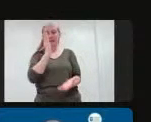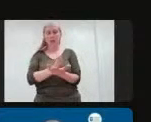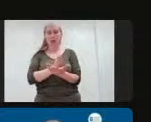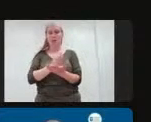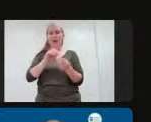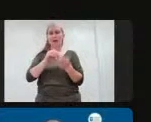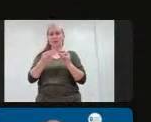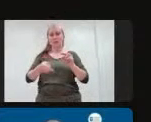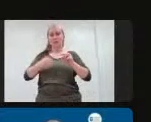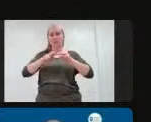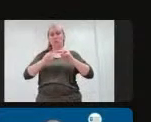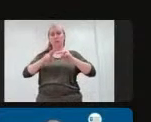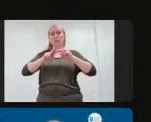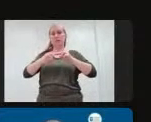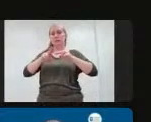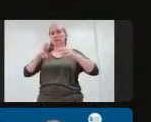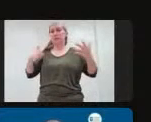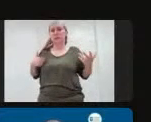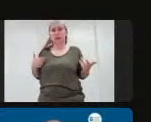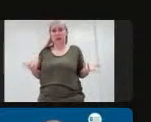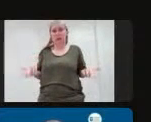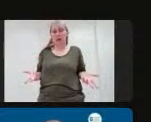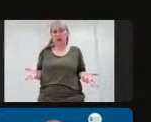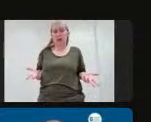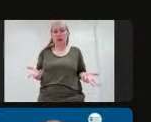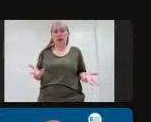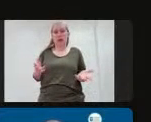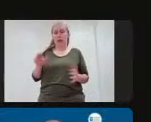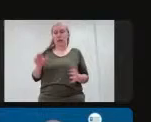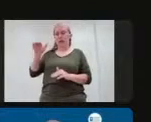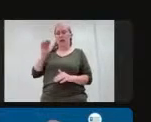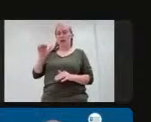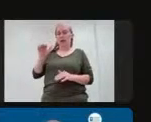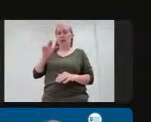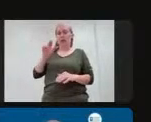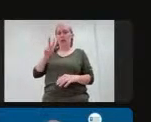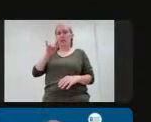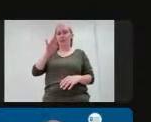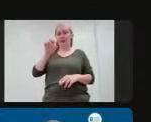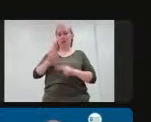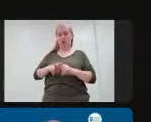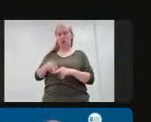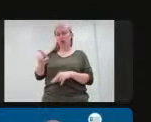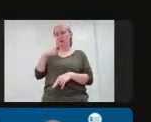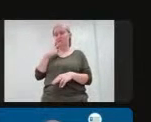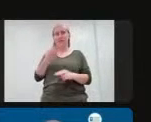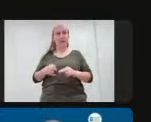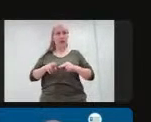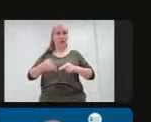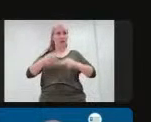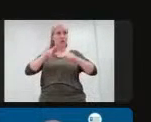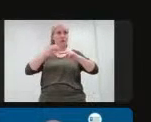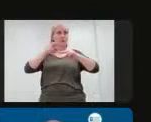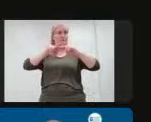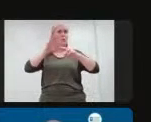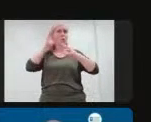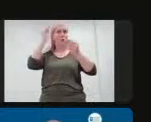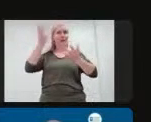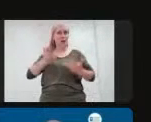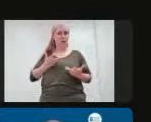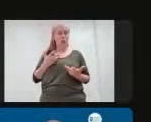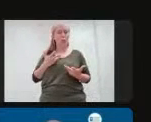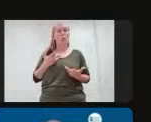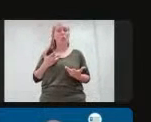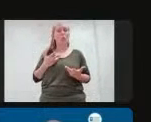kept going up. So I brought it up. Our first vice chair said, when the numbers go up, they will let us know.